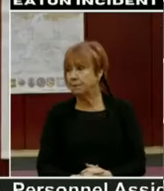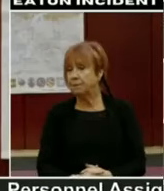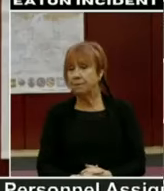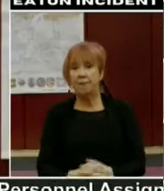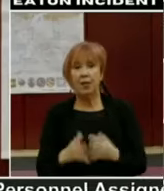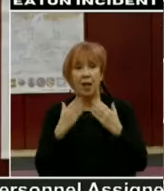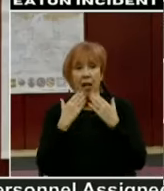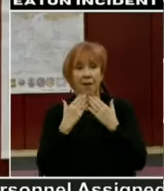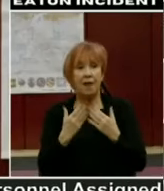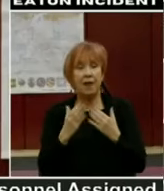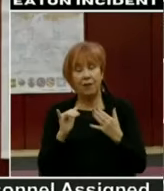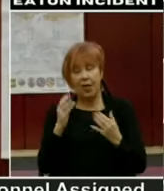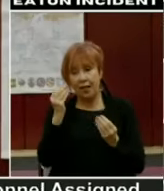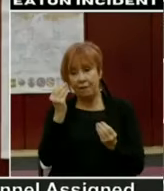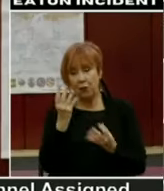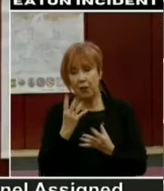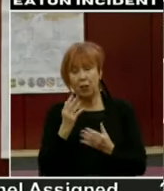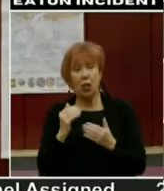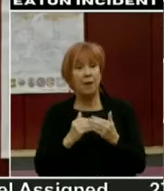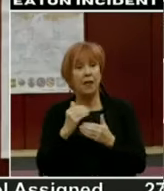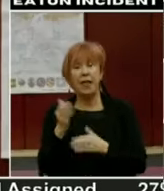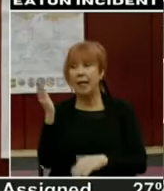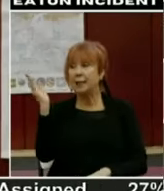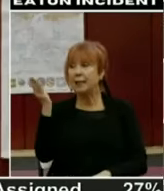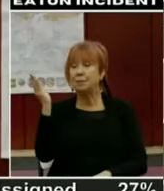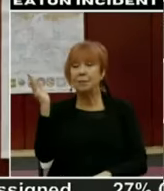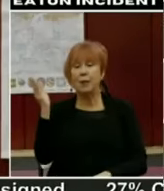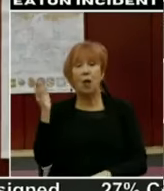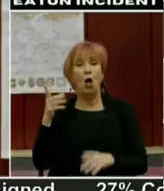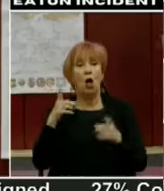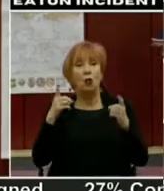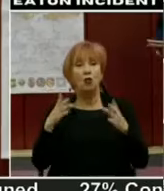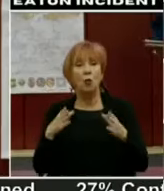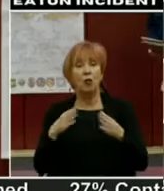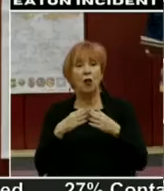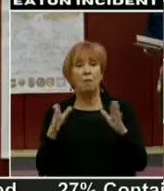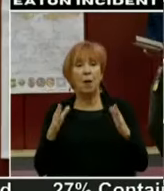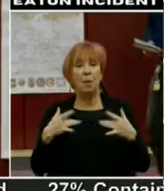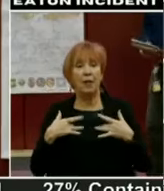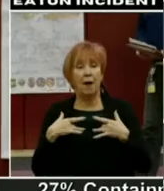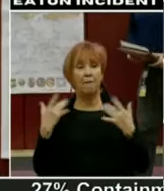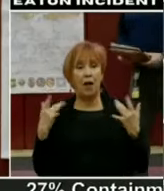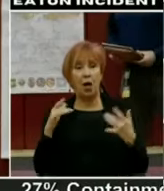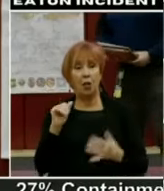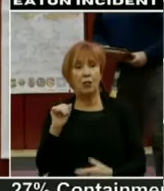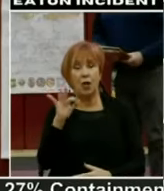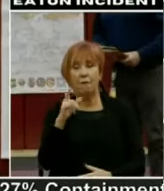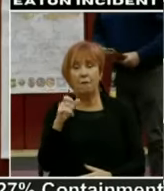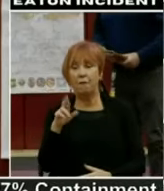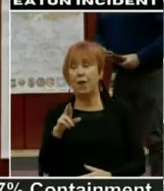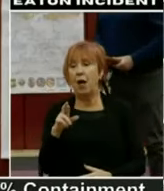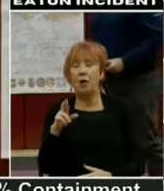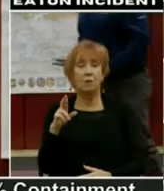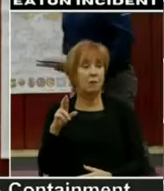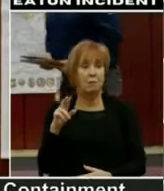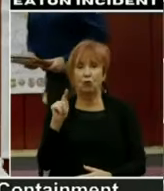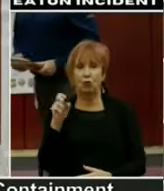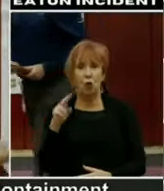Thank you for that information. Our next speaker is going to be the Director of Public Affairs, Cody Tubbs, with Southern California Edison.